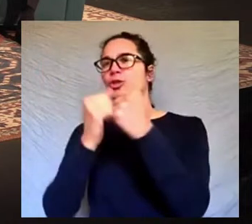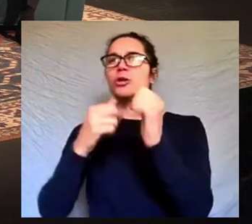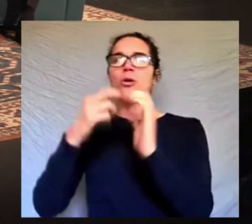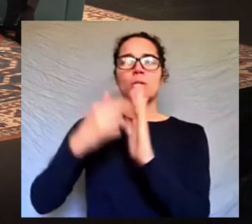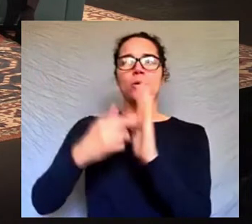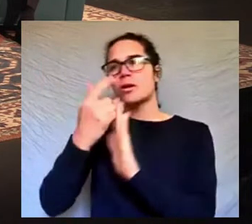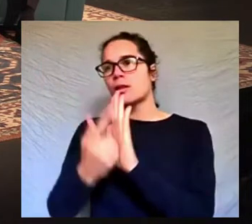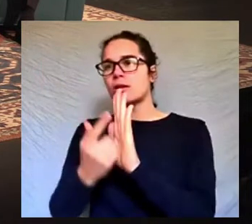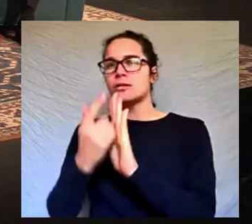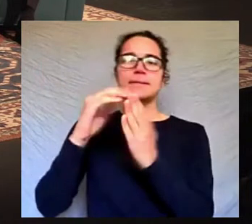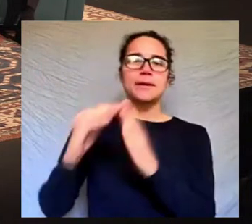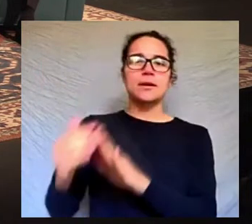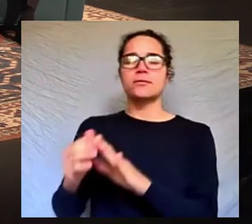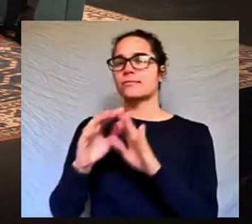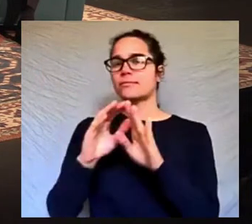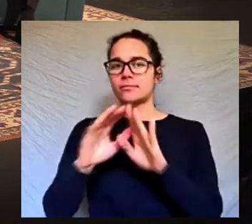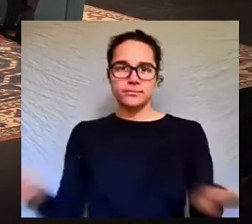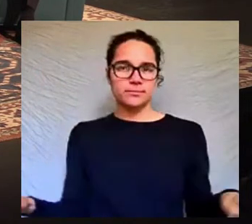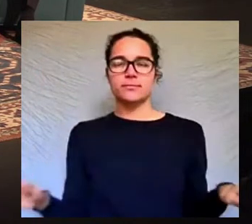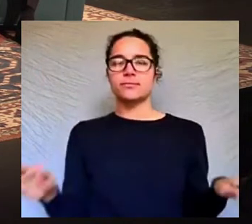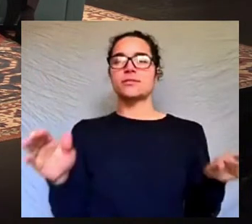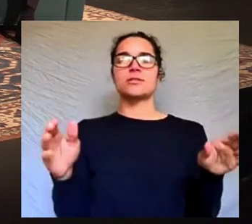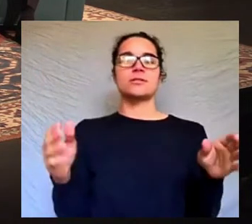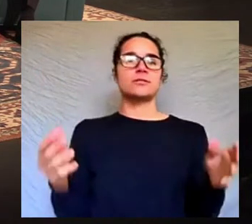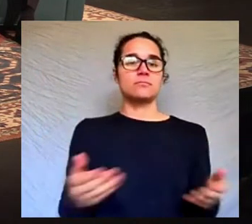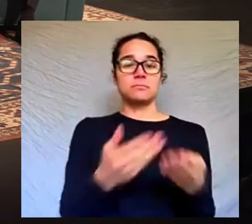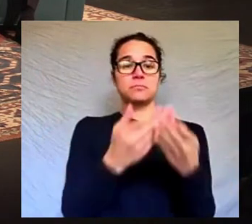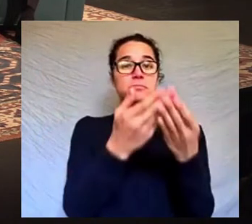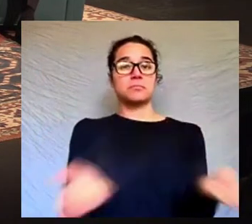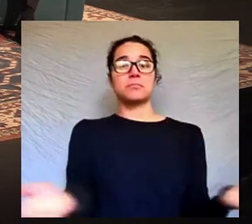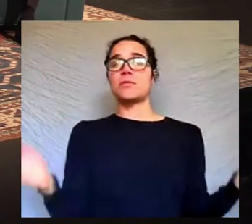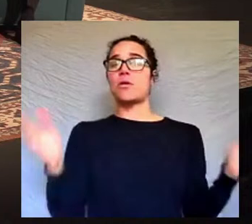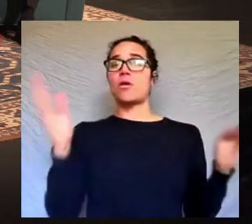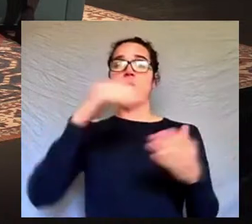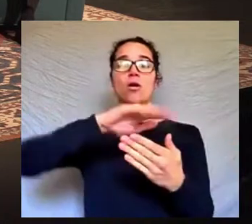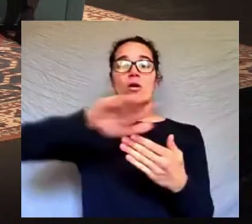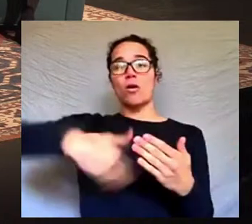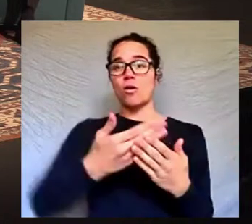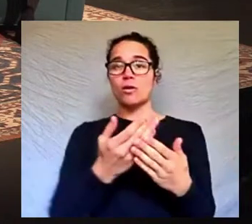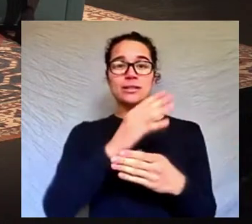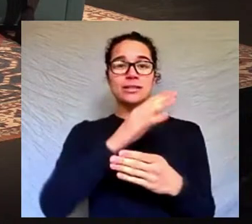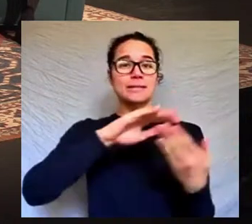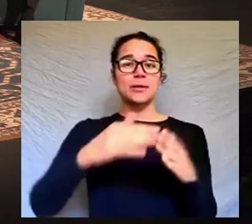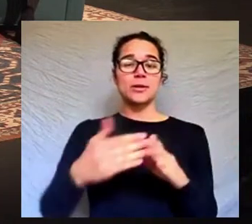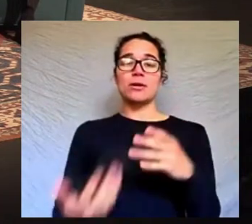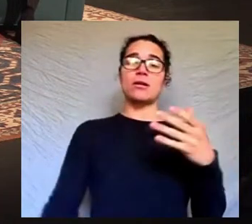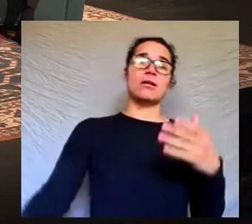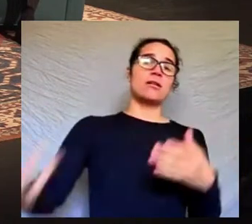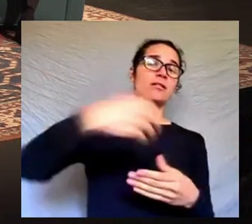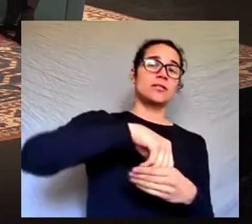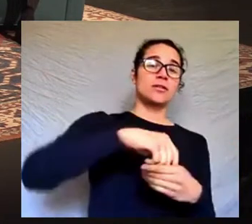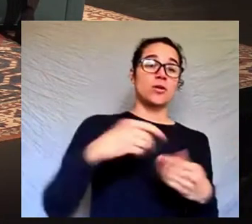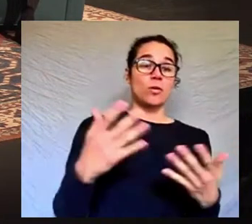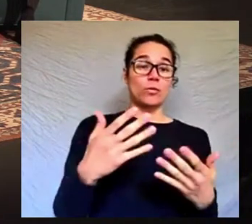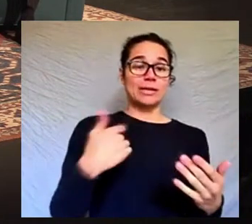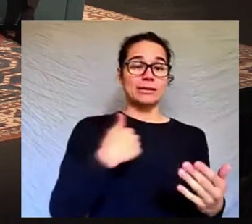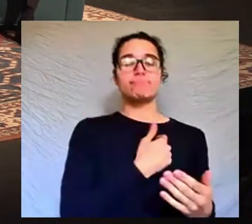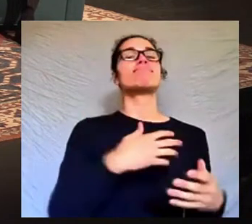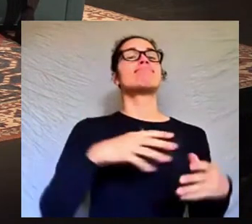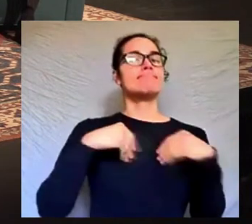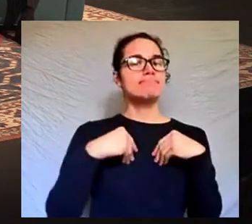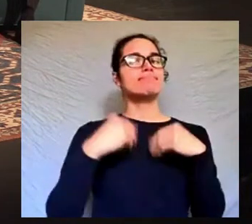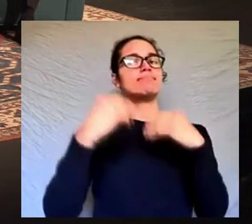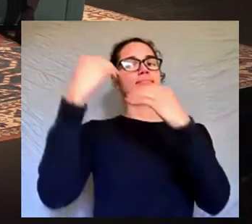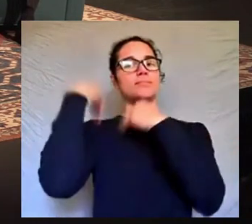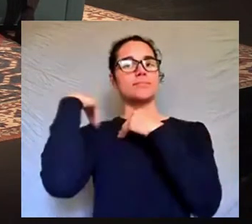we each undertake as individuals to help resolve the difficulties in the world around us. Well, it is a living